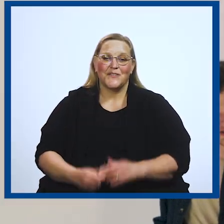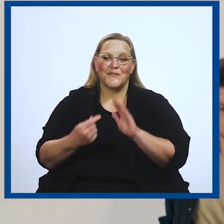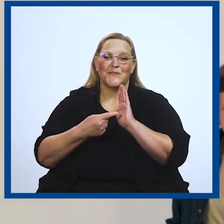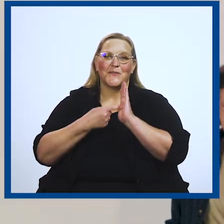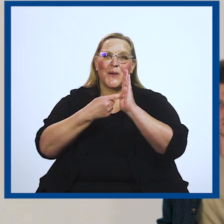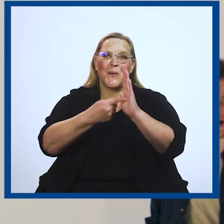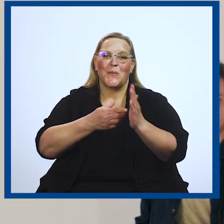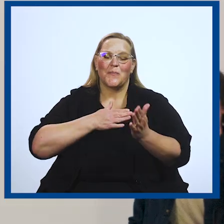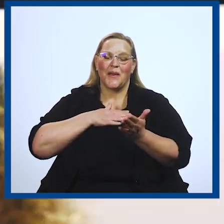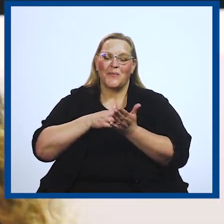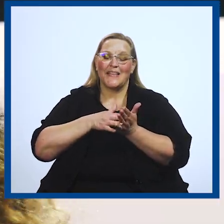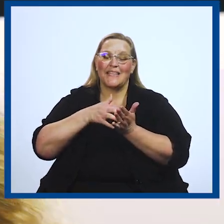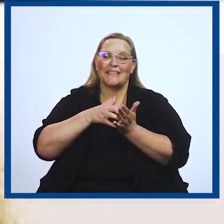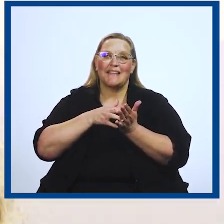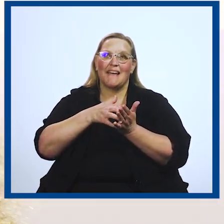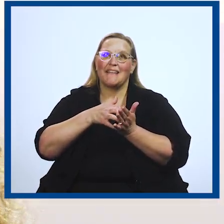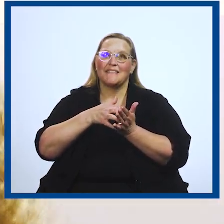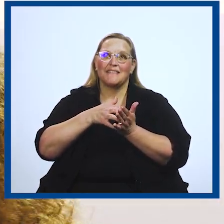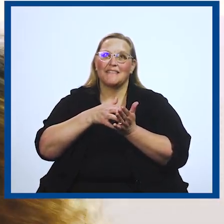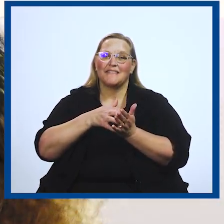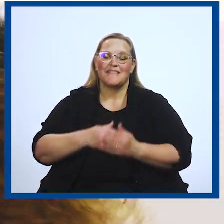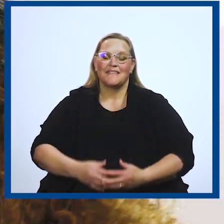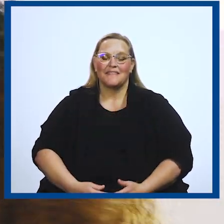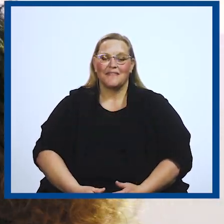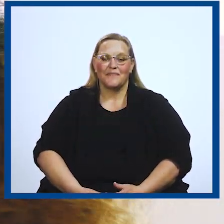to show you my weakness,